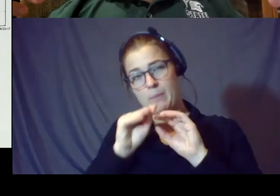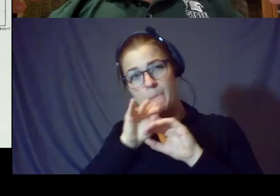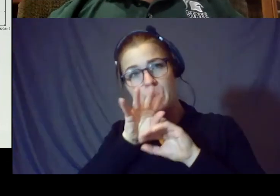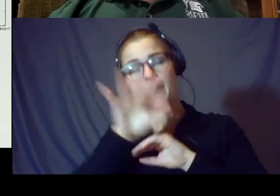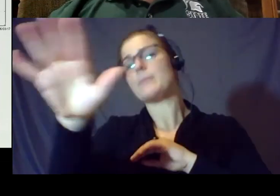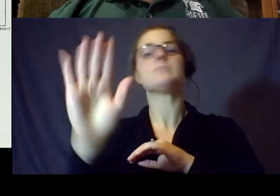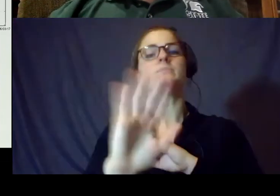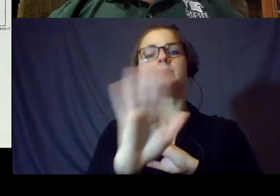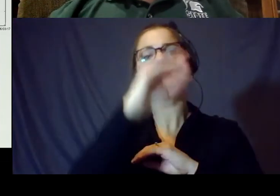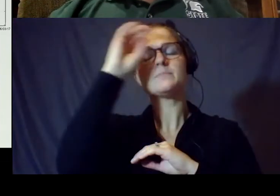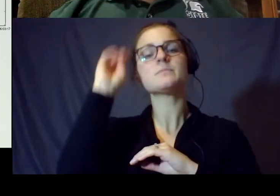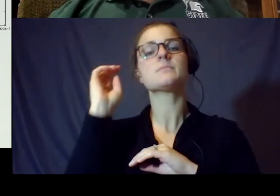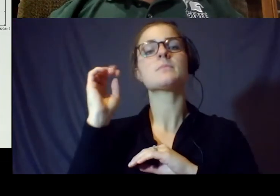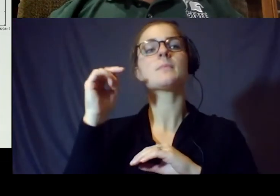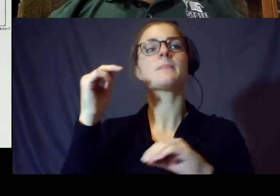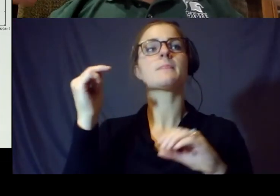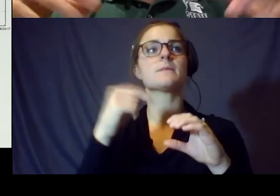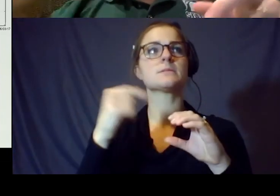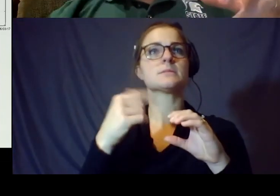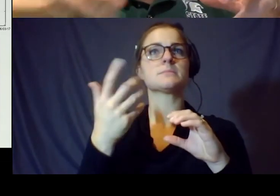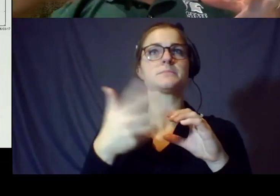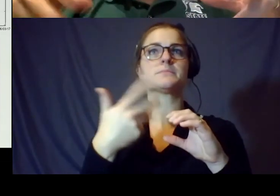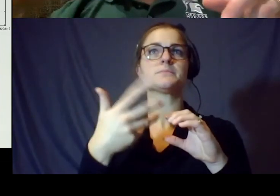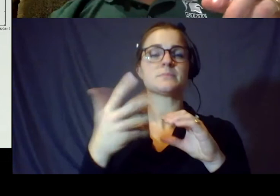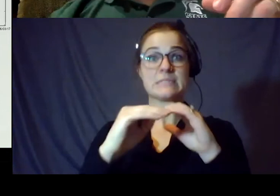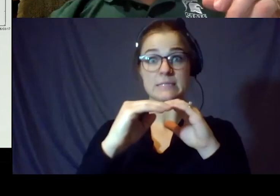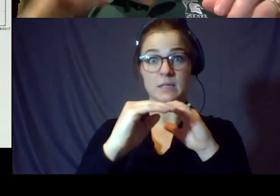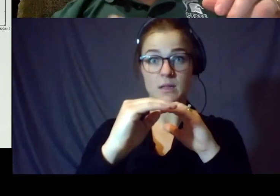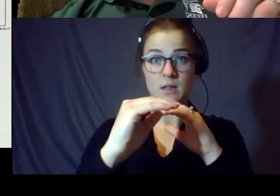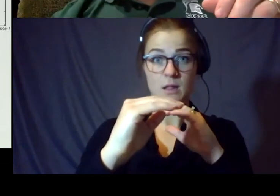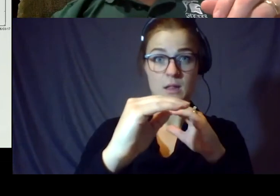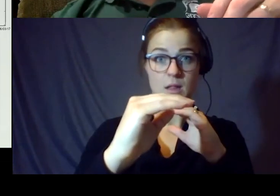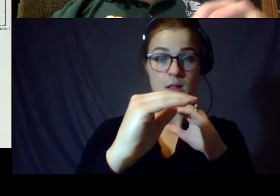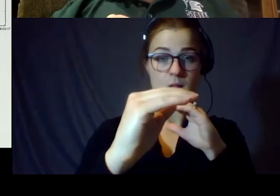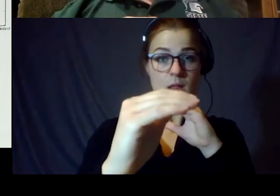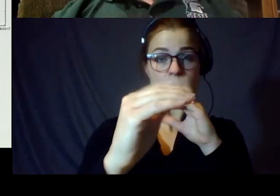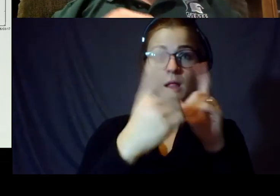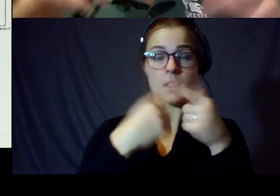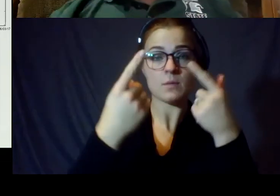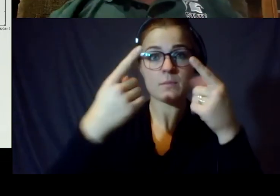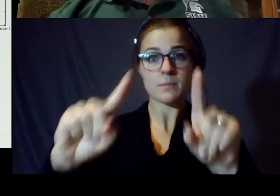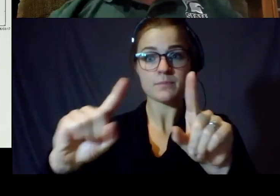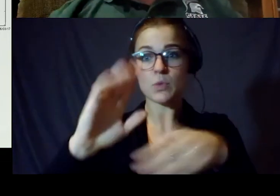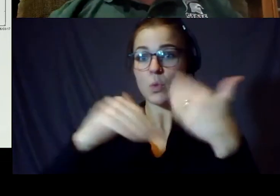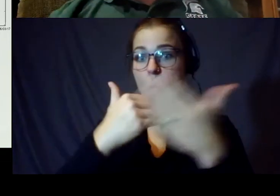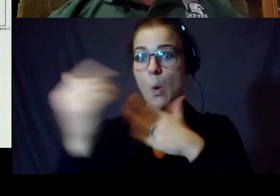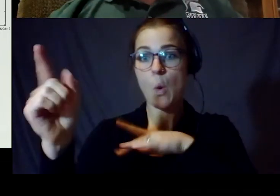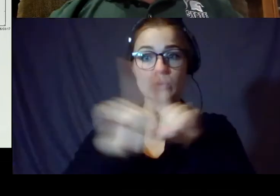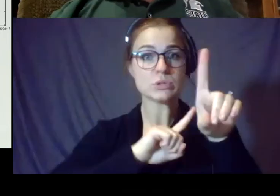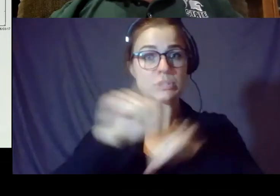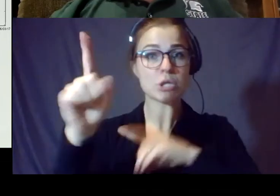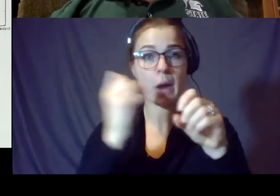This is something that was stable until it kind of hit a point, and then the whole star flares